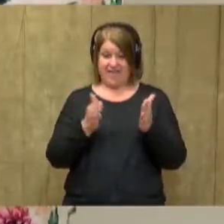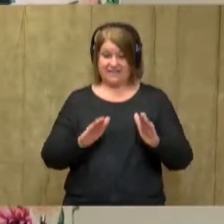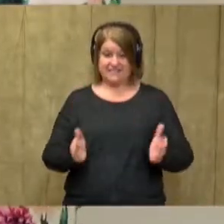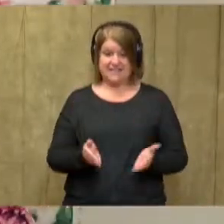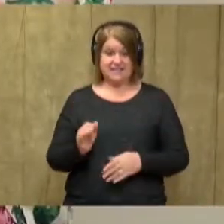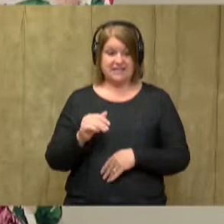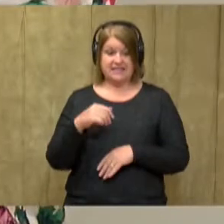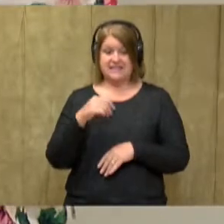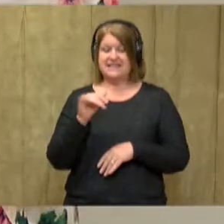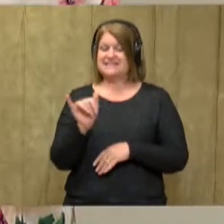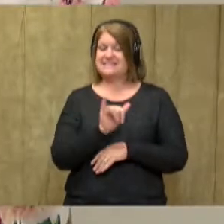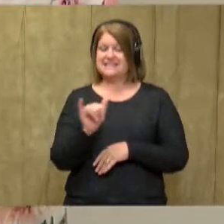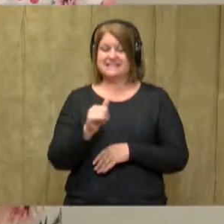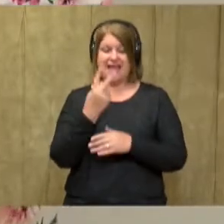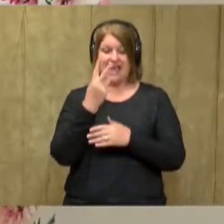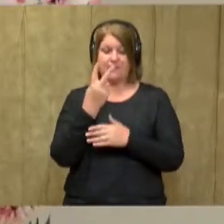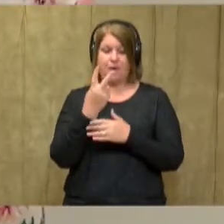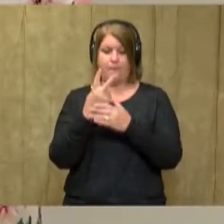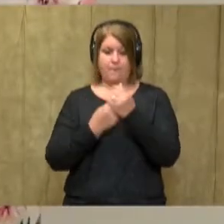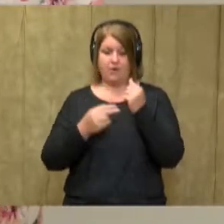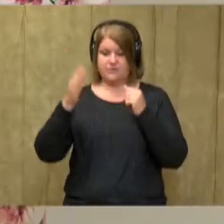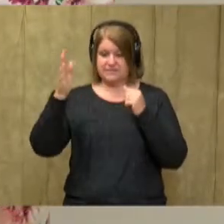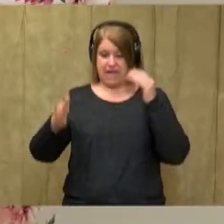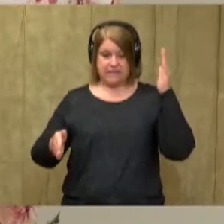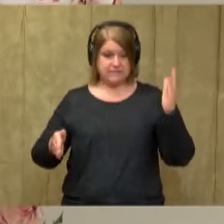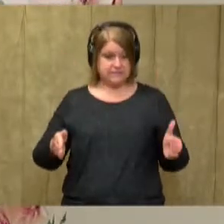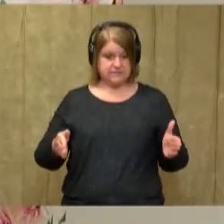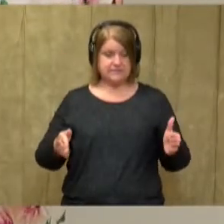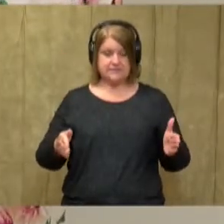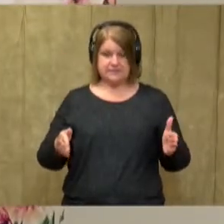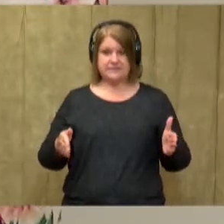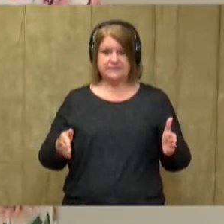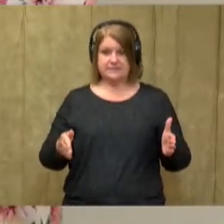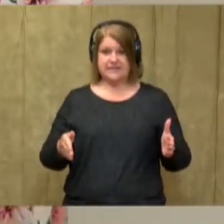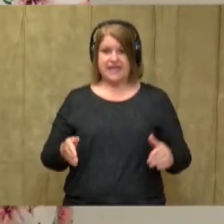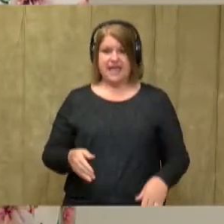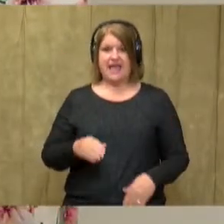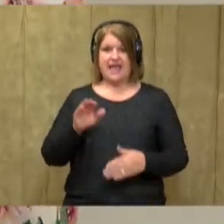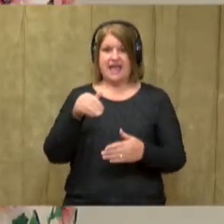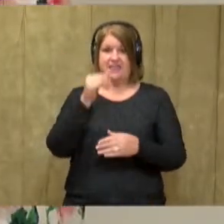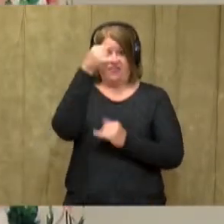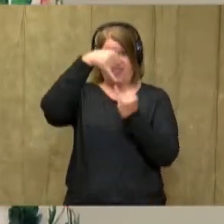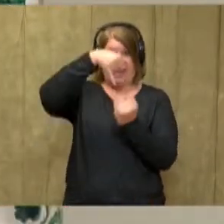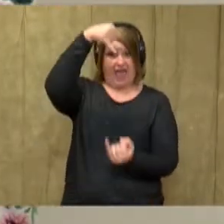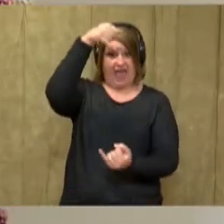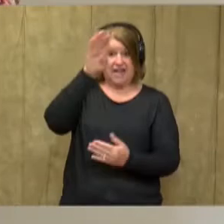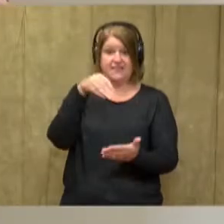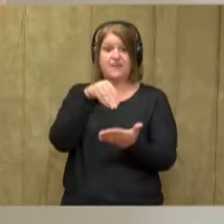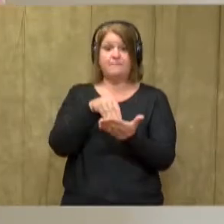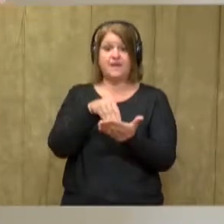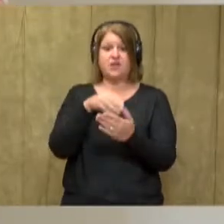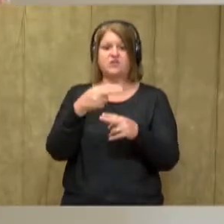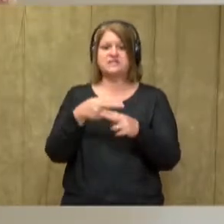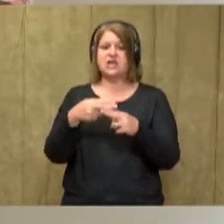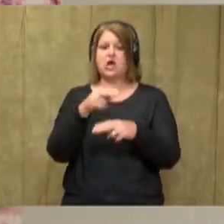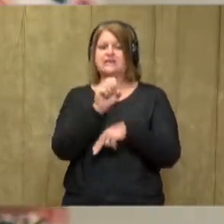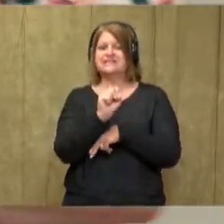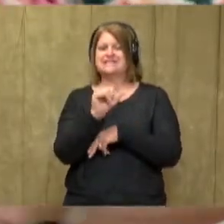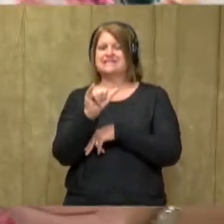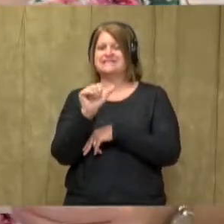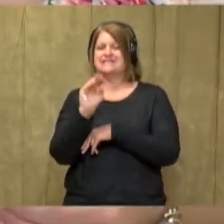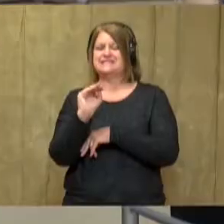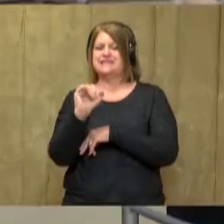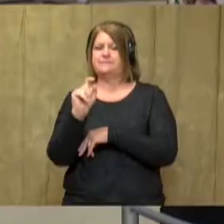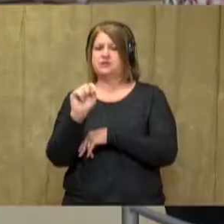both sides. And this line down the middle is called the line of symmetry. All right? Now, we're going to decorate our